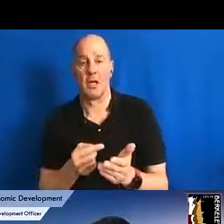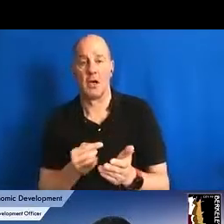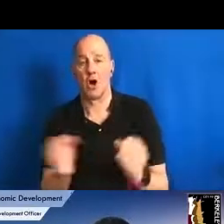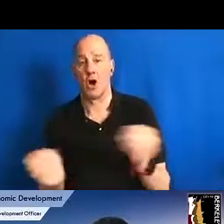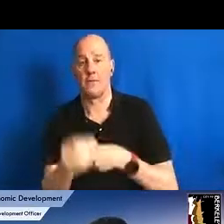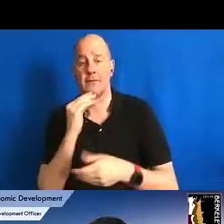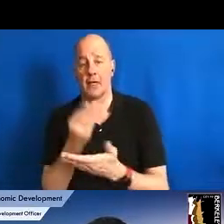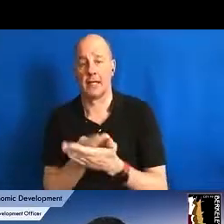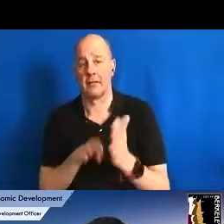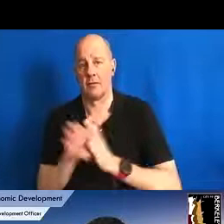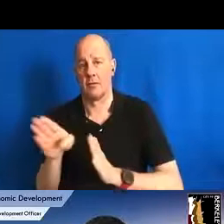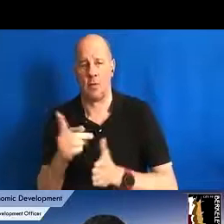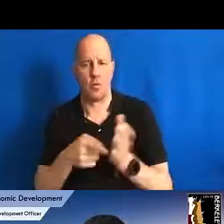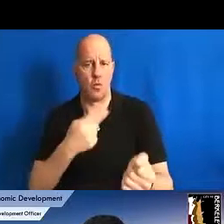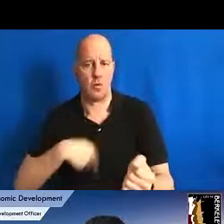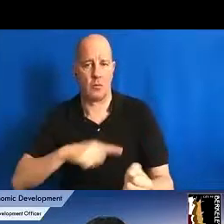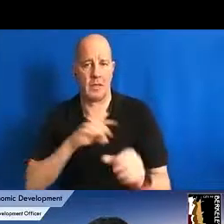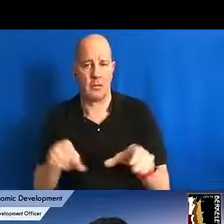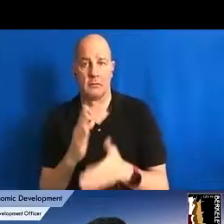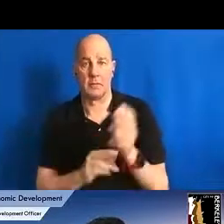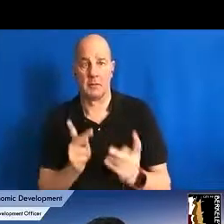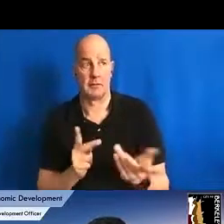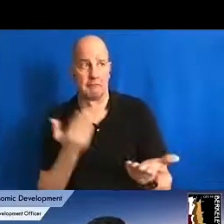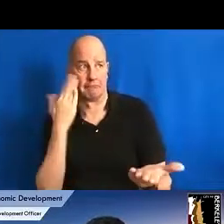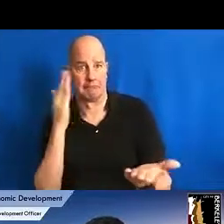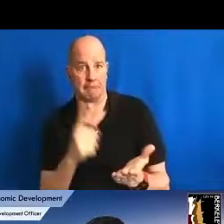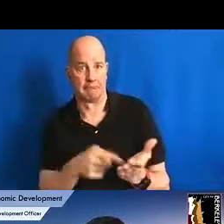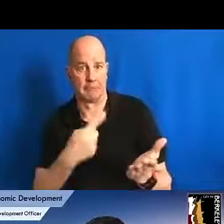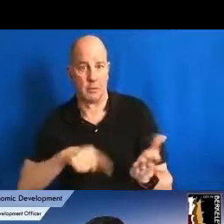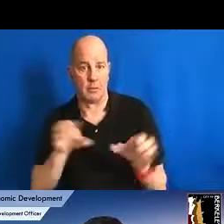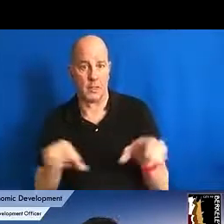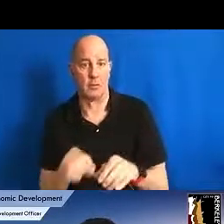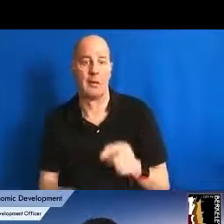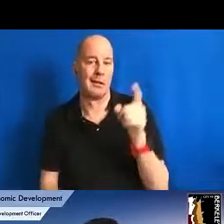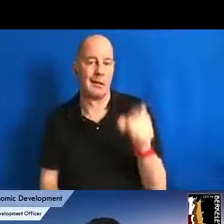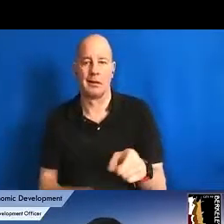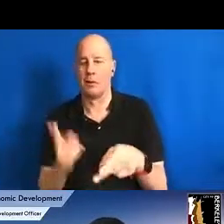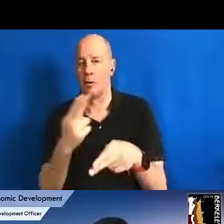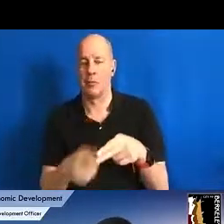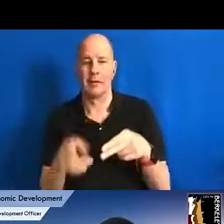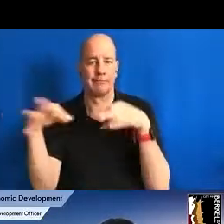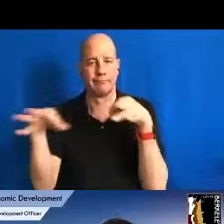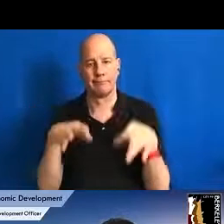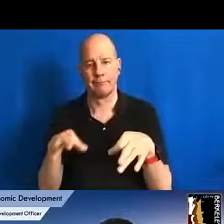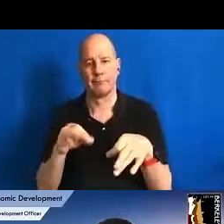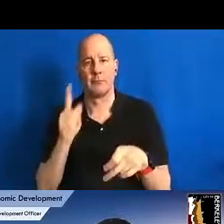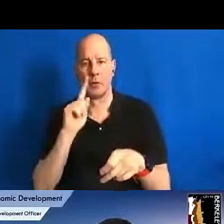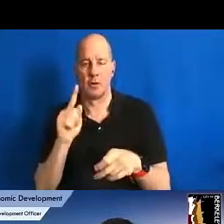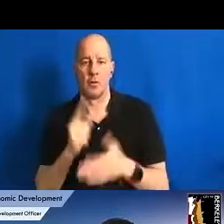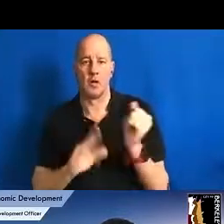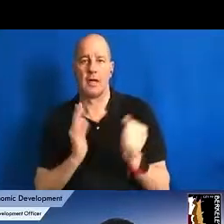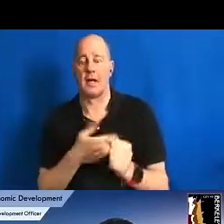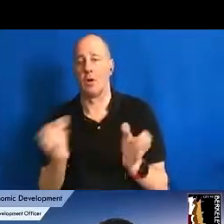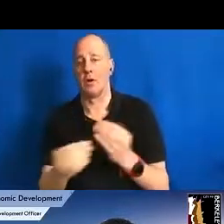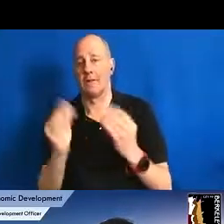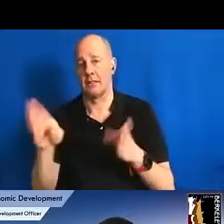typically do. Some don't know what we do. So this is really just a quick snapshot of what our office provides our clients. And